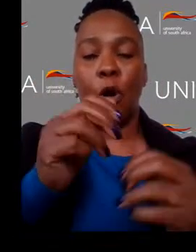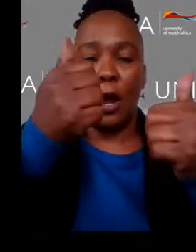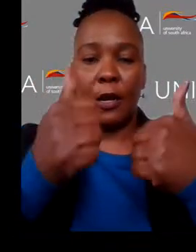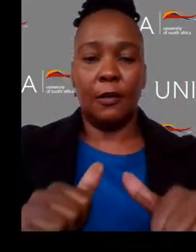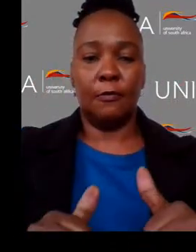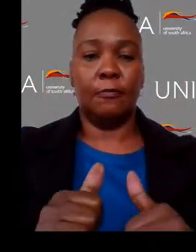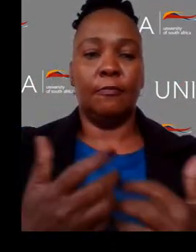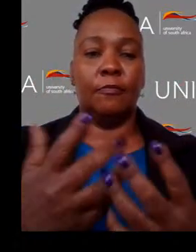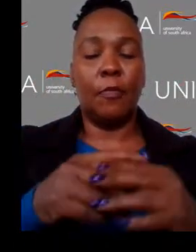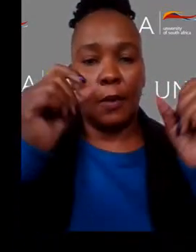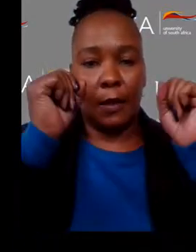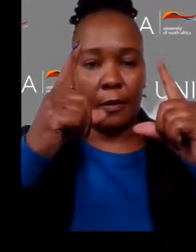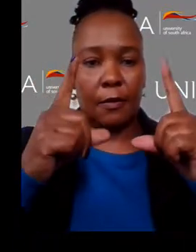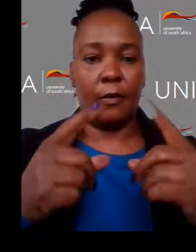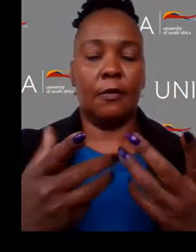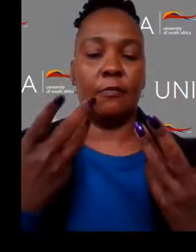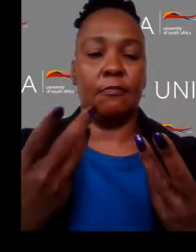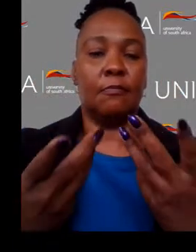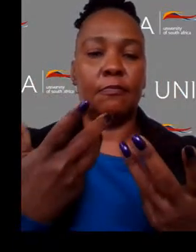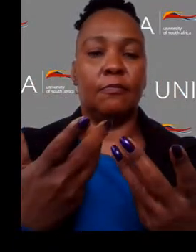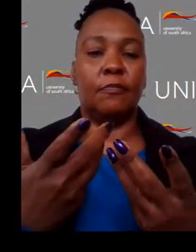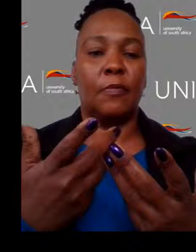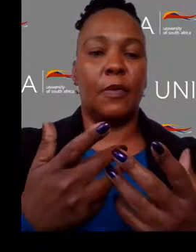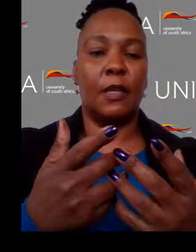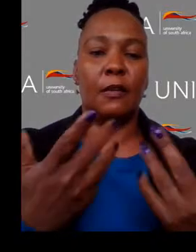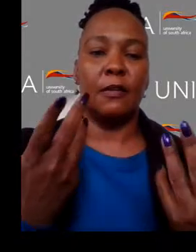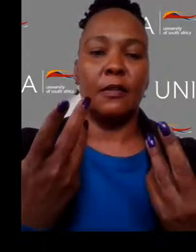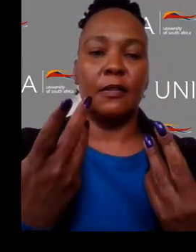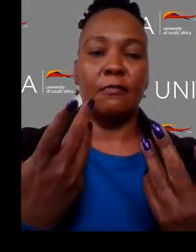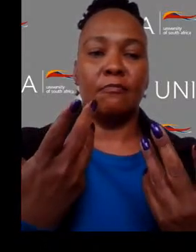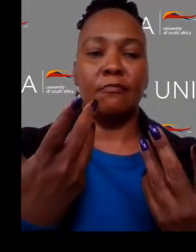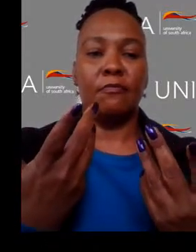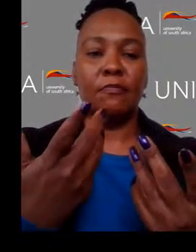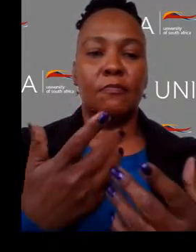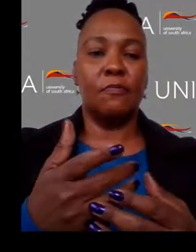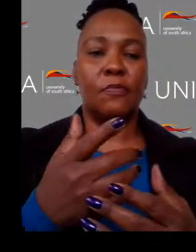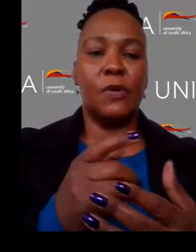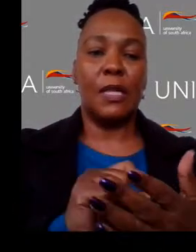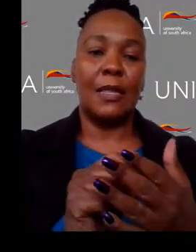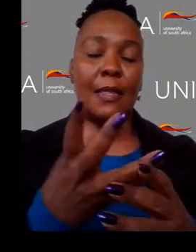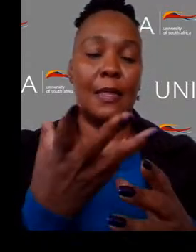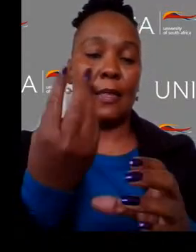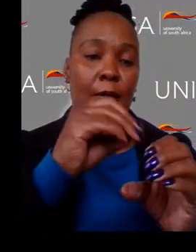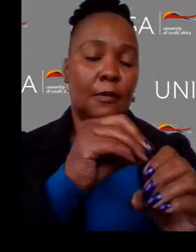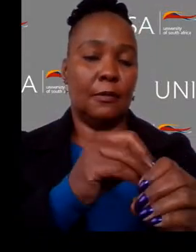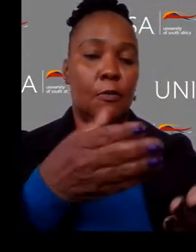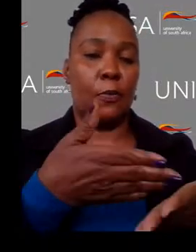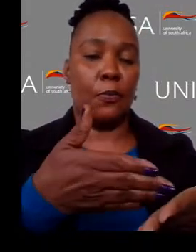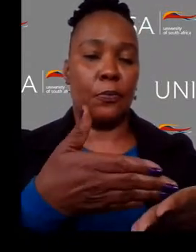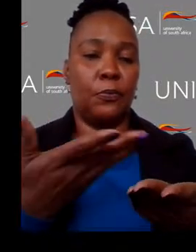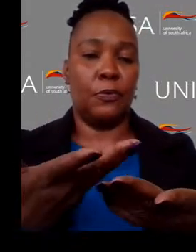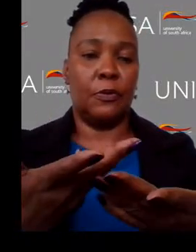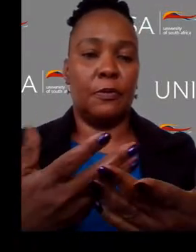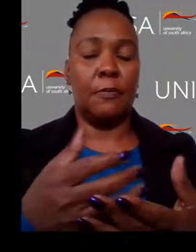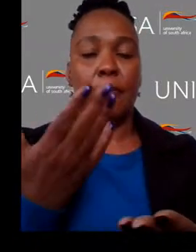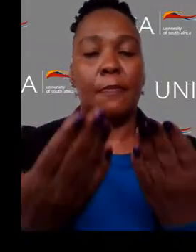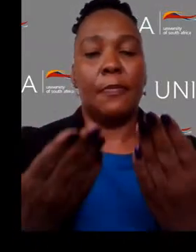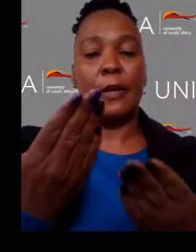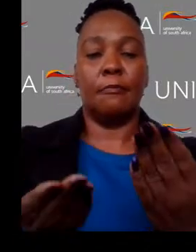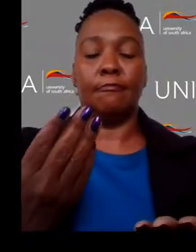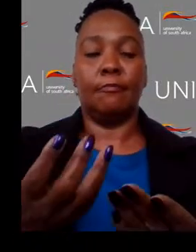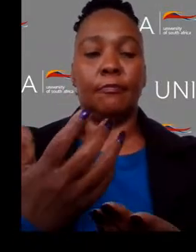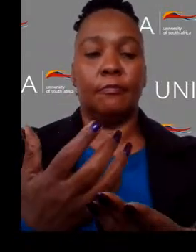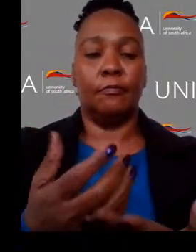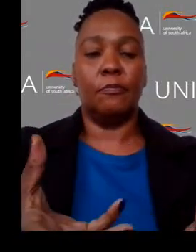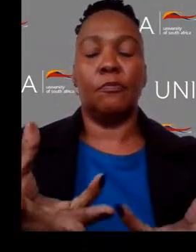just be aware, two-factor authentication has been brought in this year. So you might have to